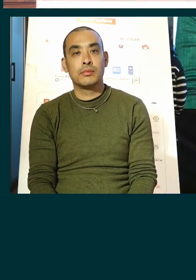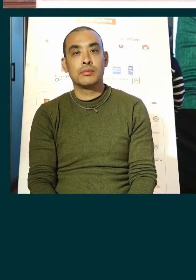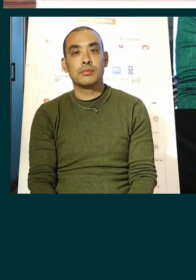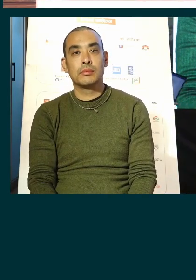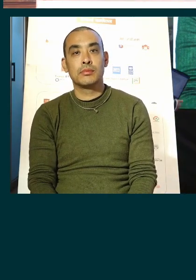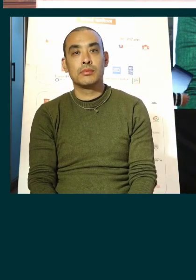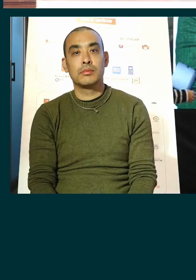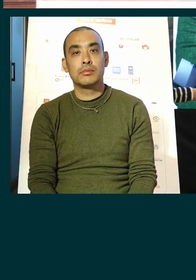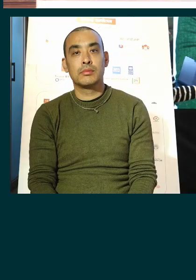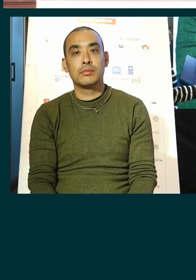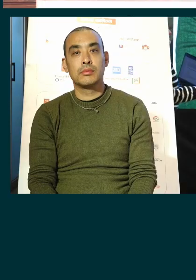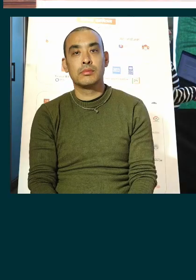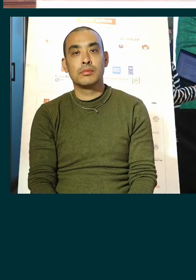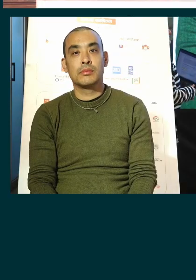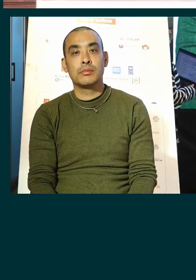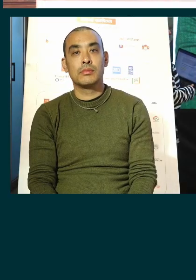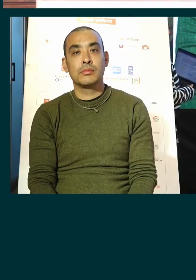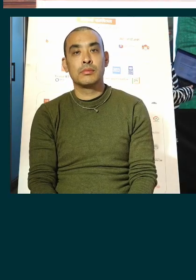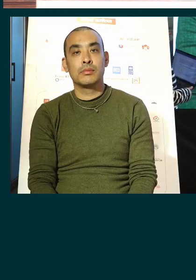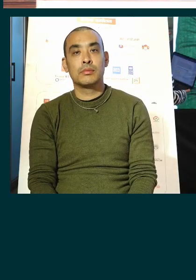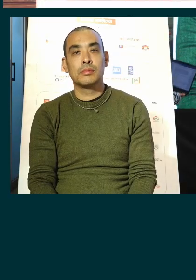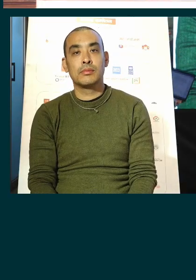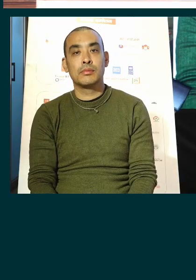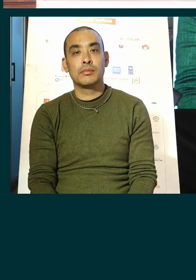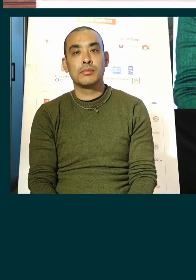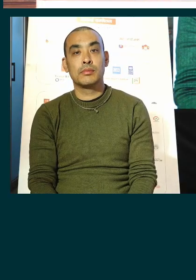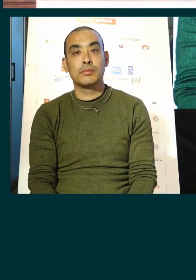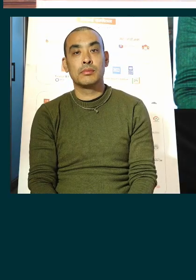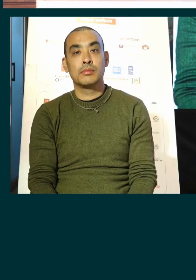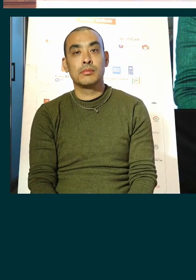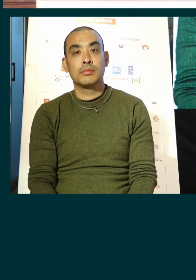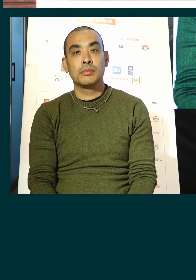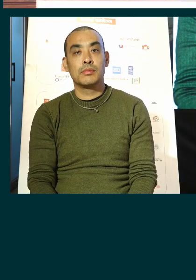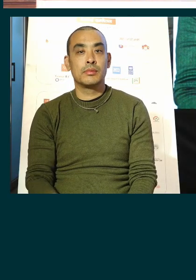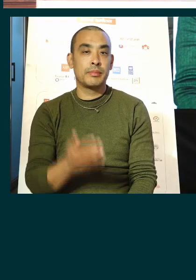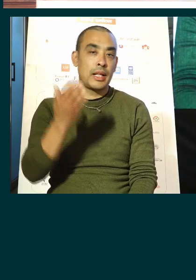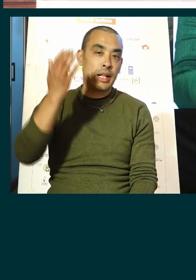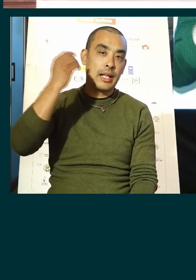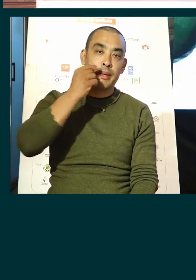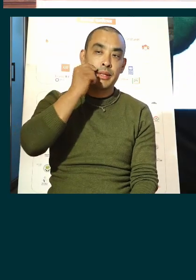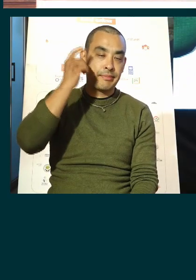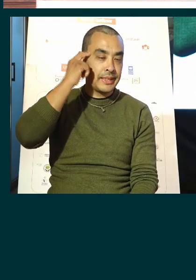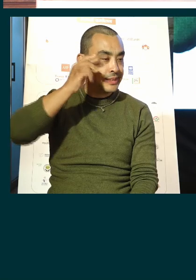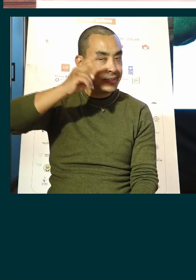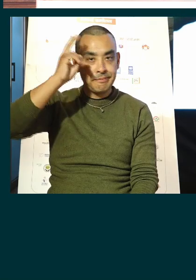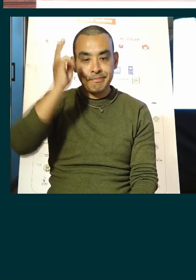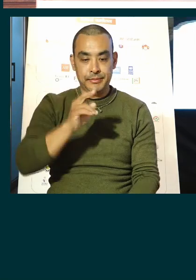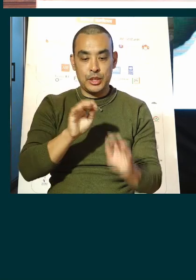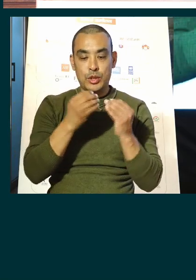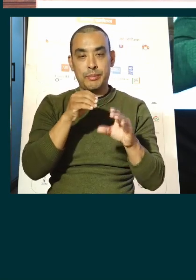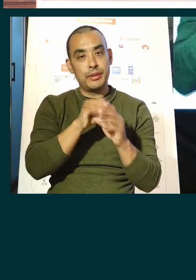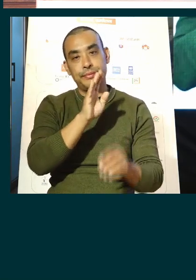okay. This is bad going on. Yeah, thank you. So patriarchy is like a predominant society